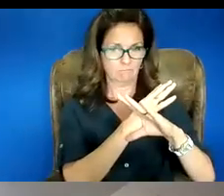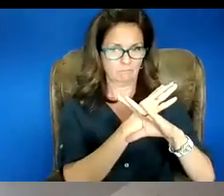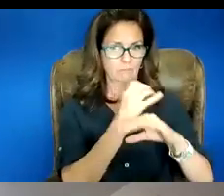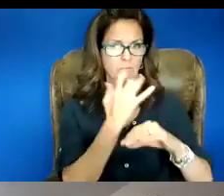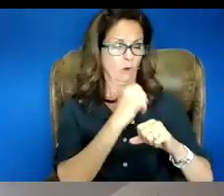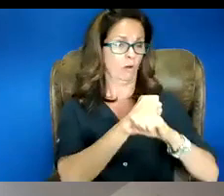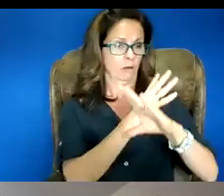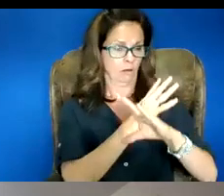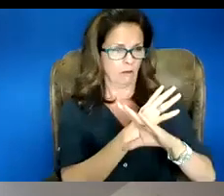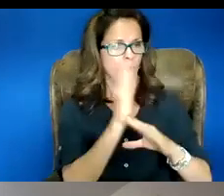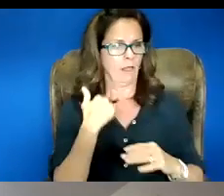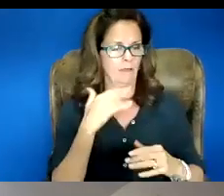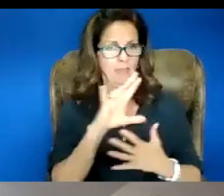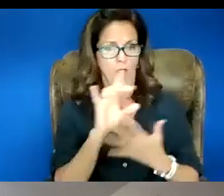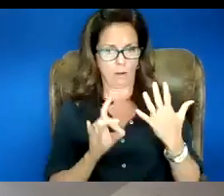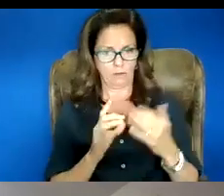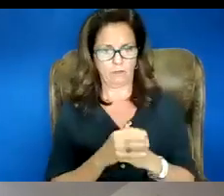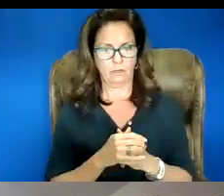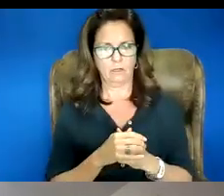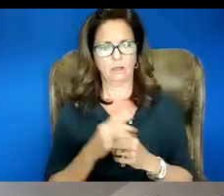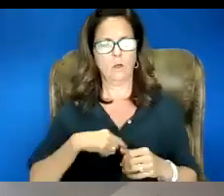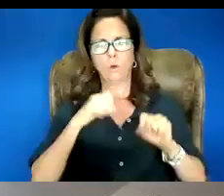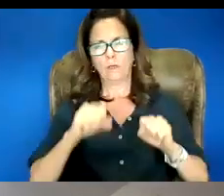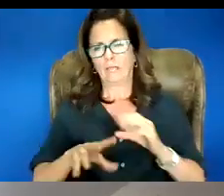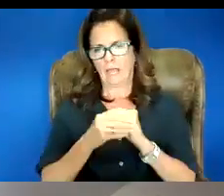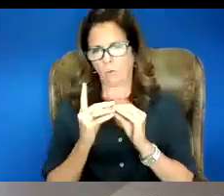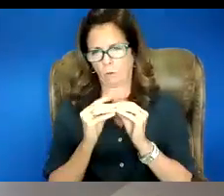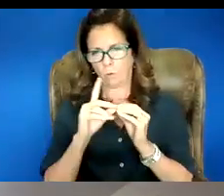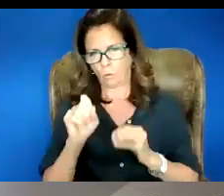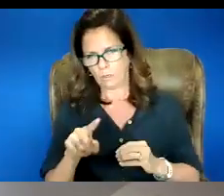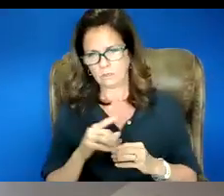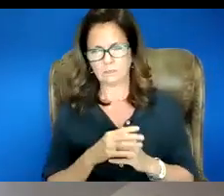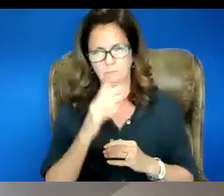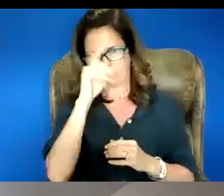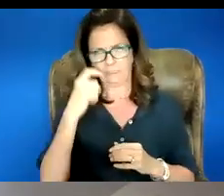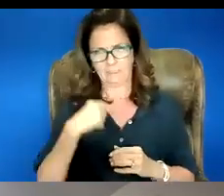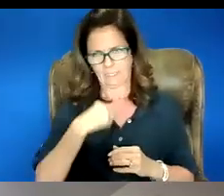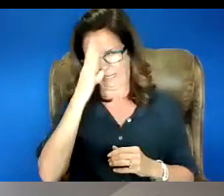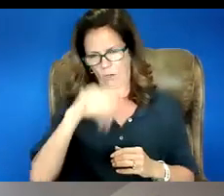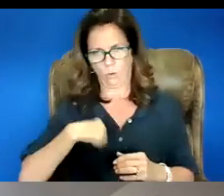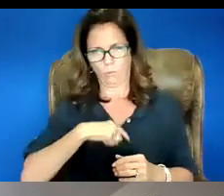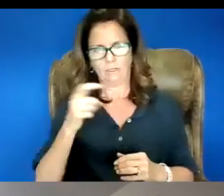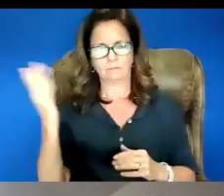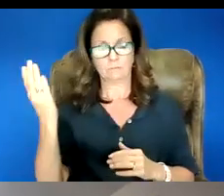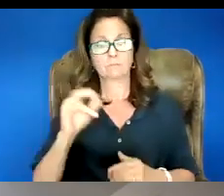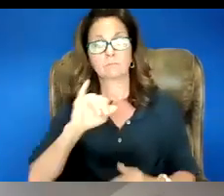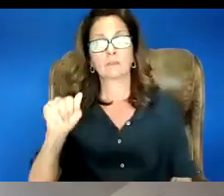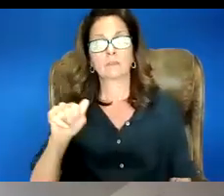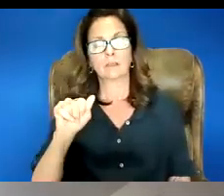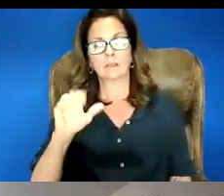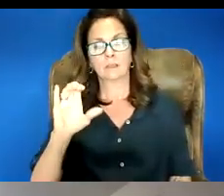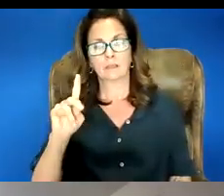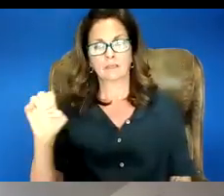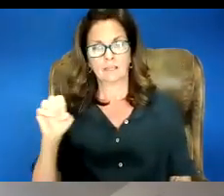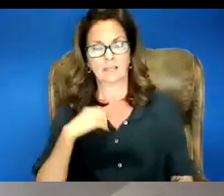Awesome. And then just we can do one more since I know we need to keep it moving. But Jack is asking, if you sent an email asking